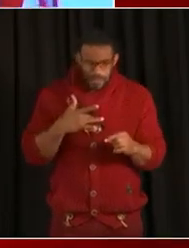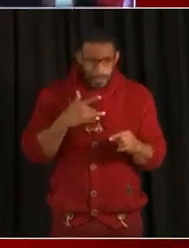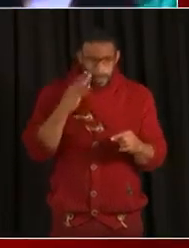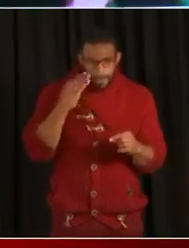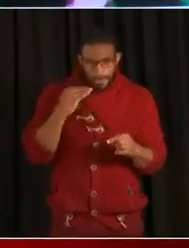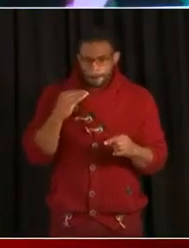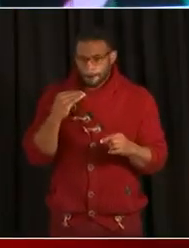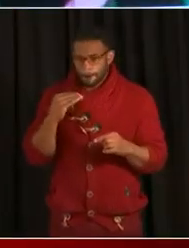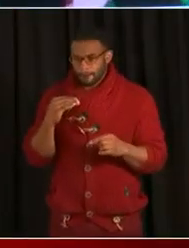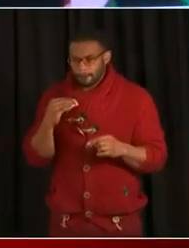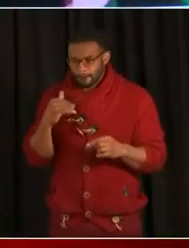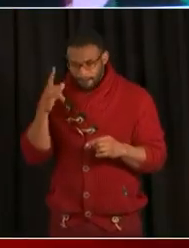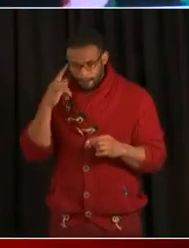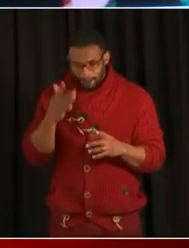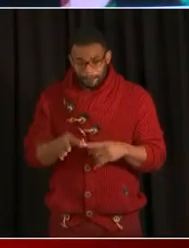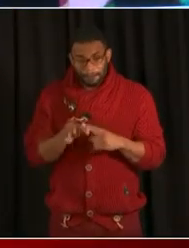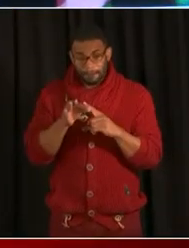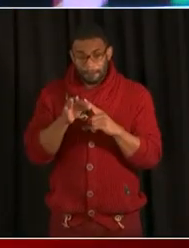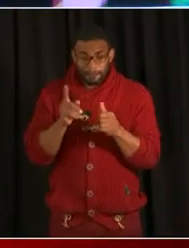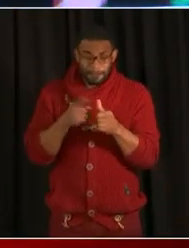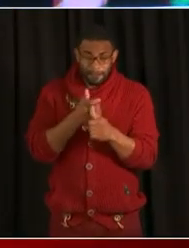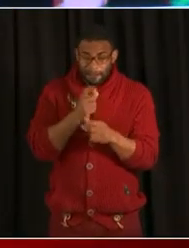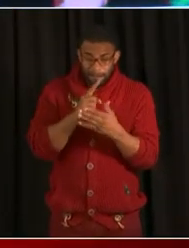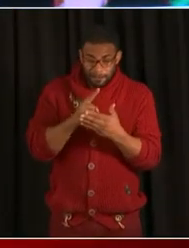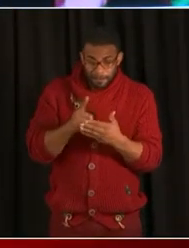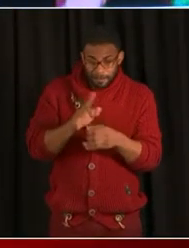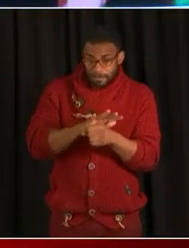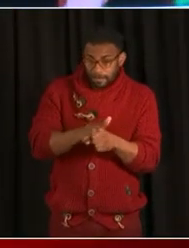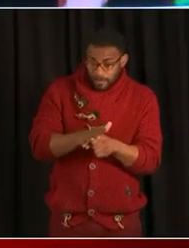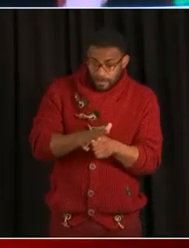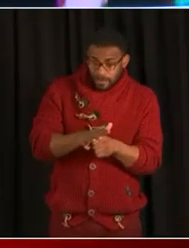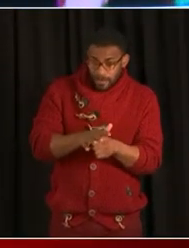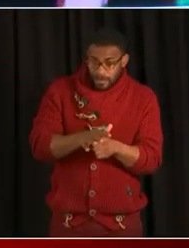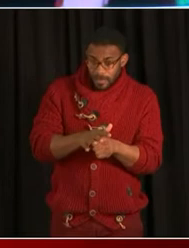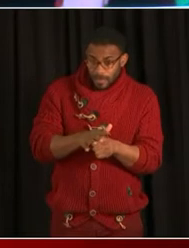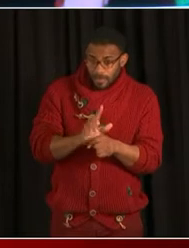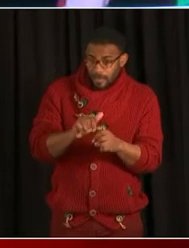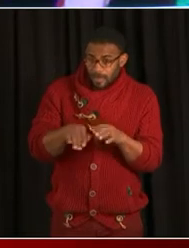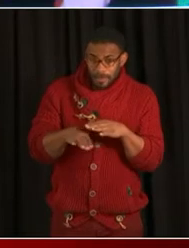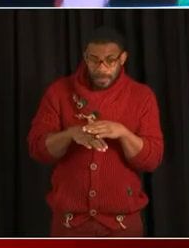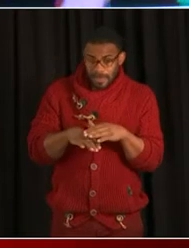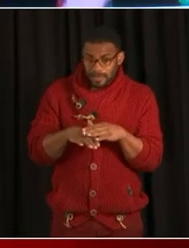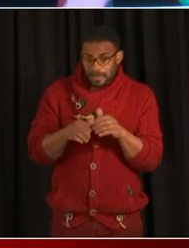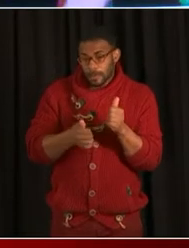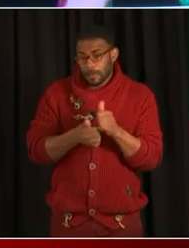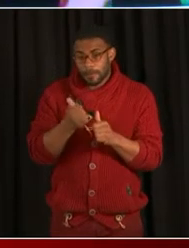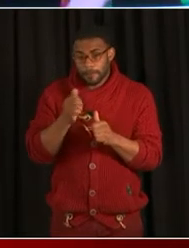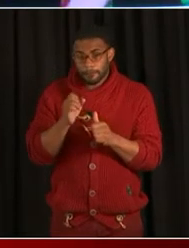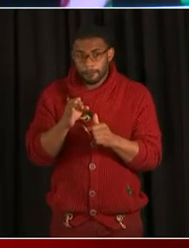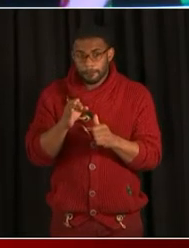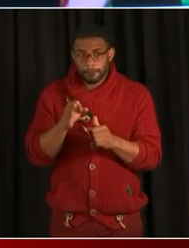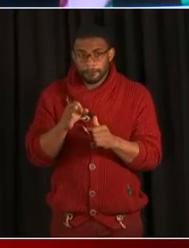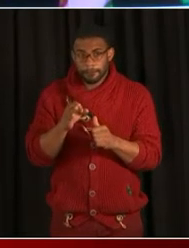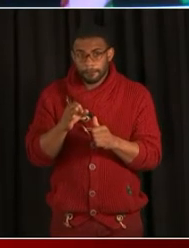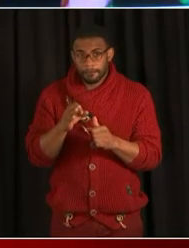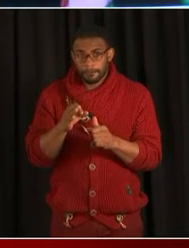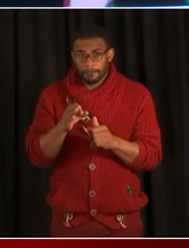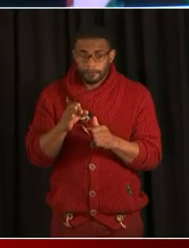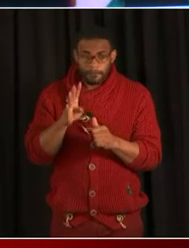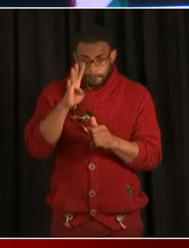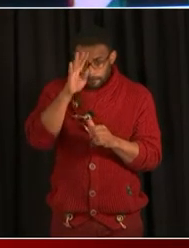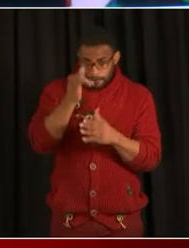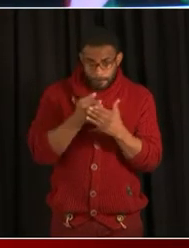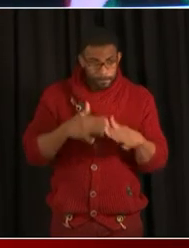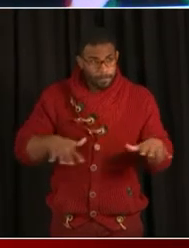is experiencing. And I think especially the first few weeks of the pandemic, when basically the majority of